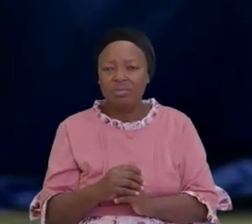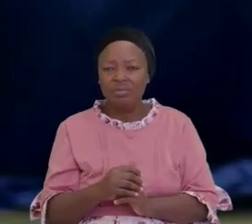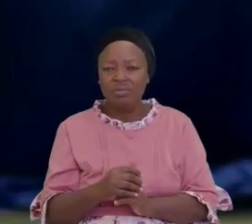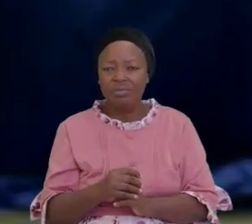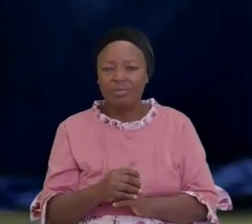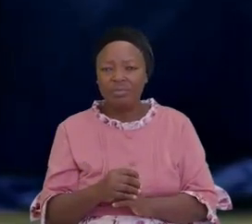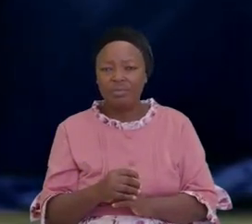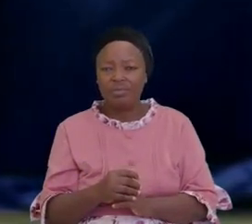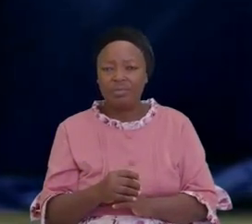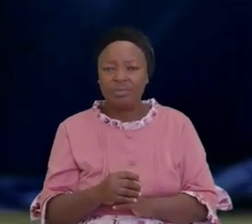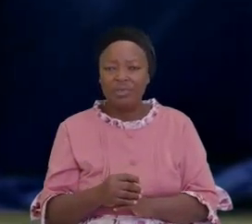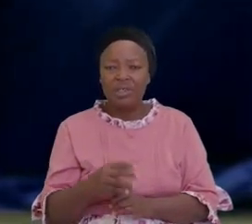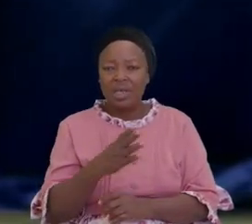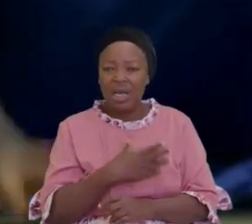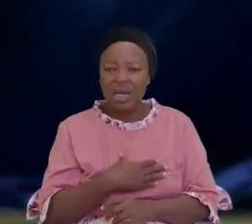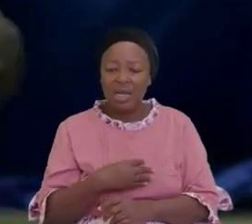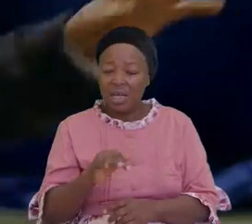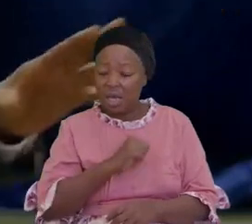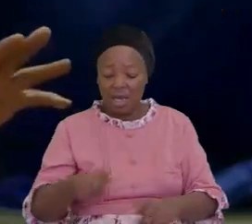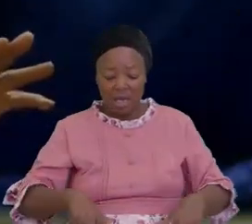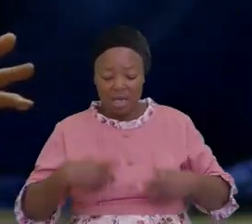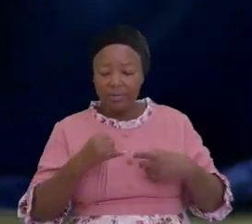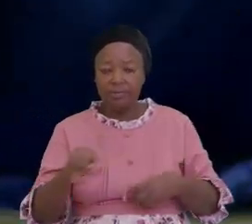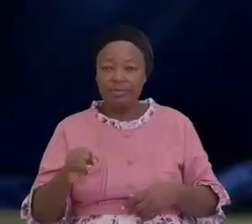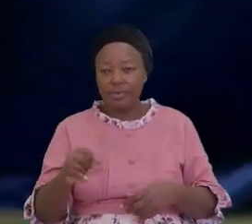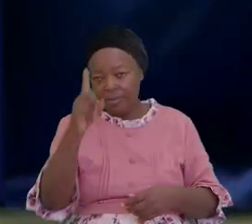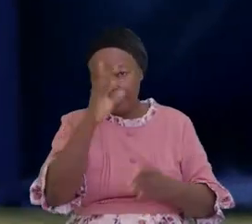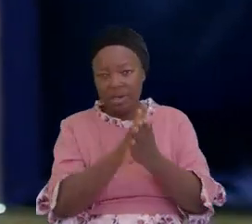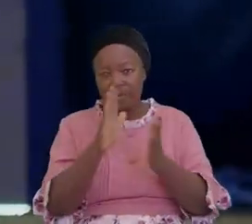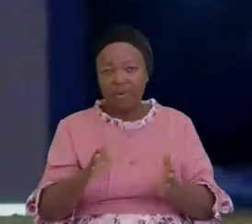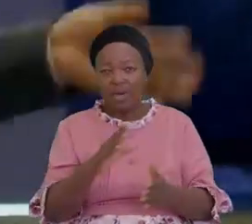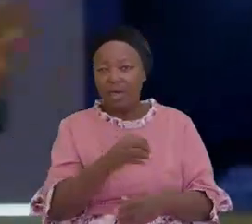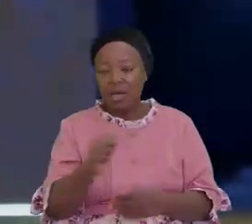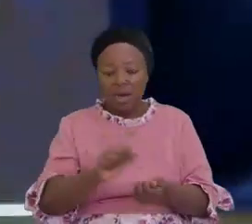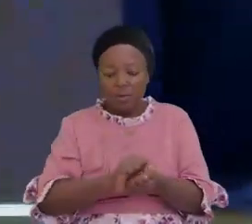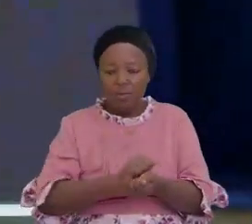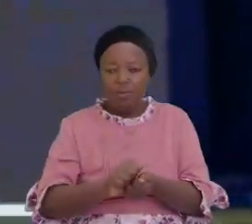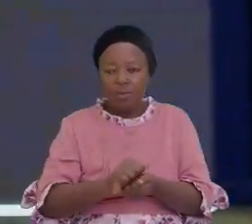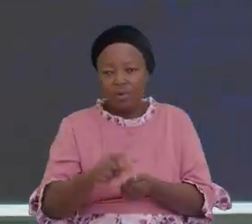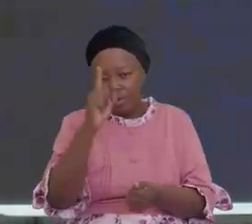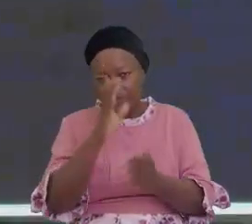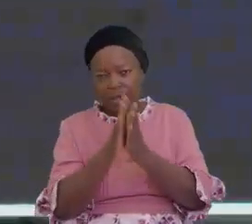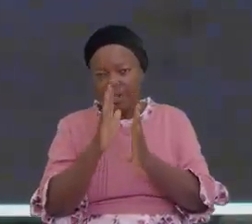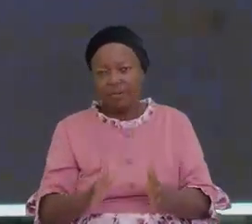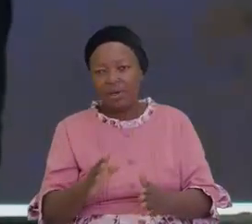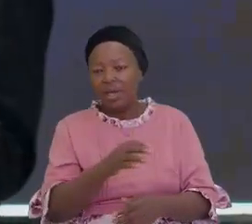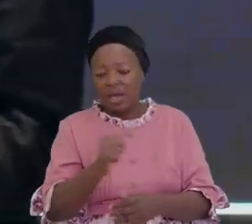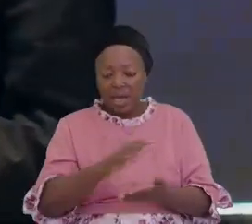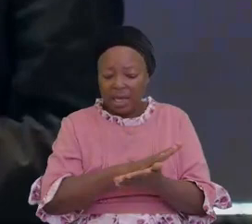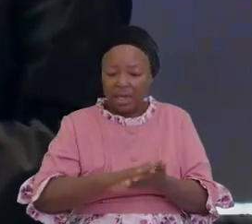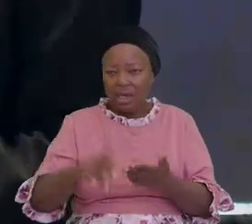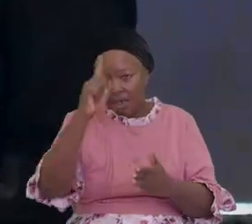A living saint. A washed saint. A cleansed saint. A